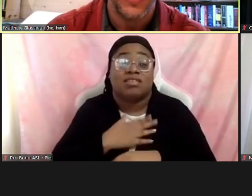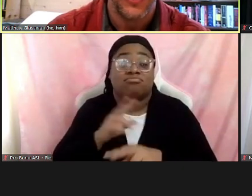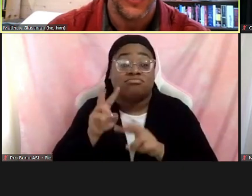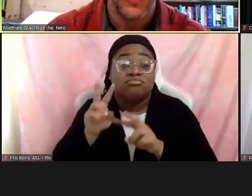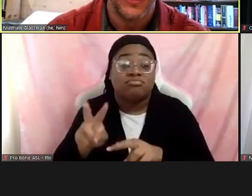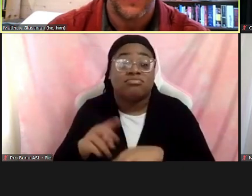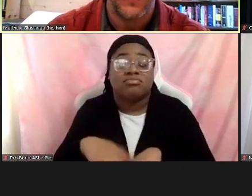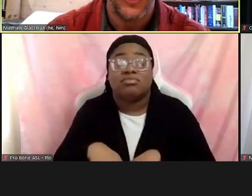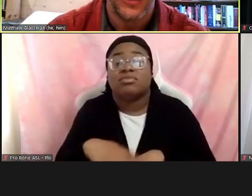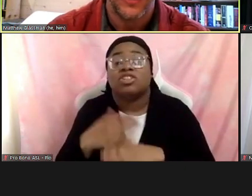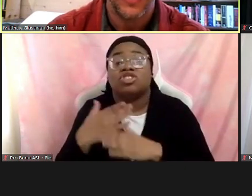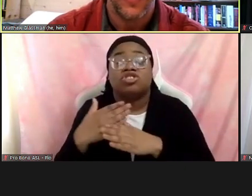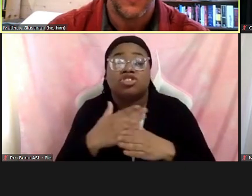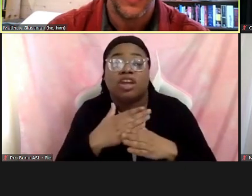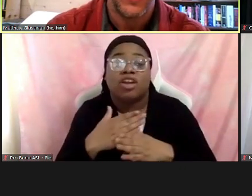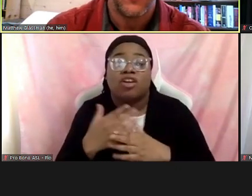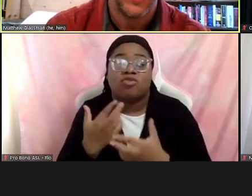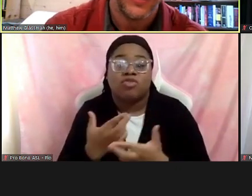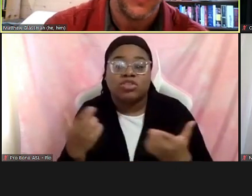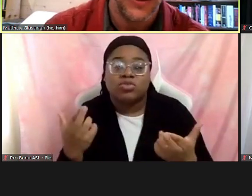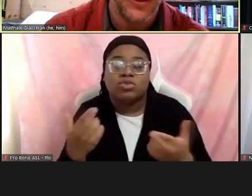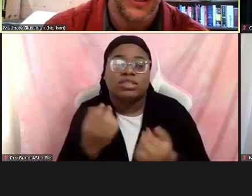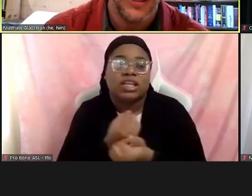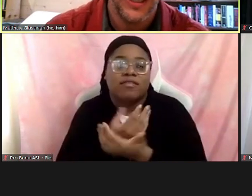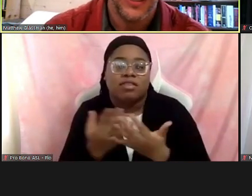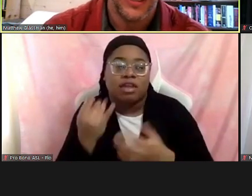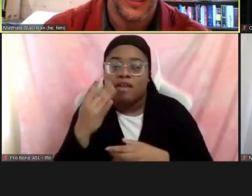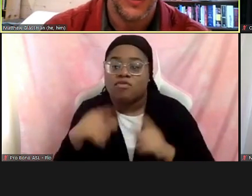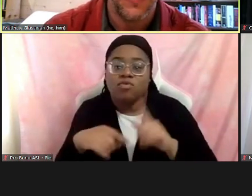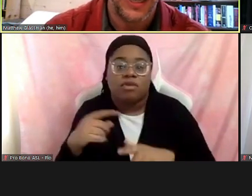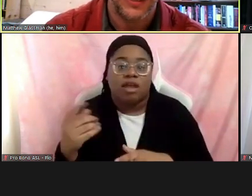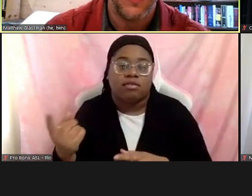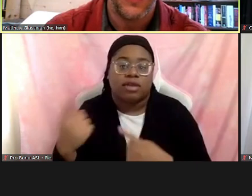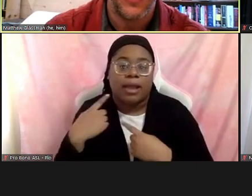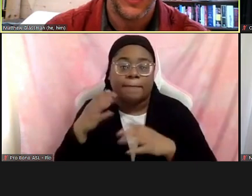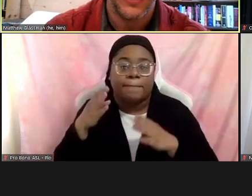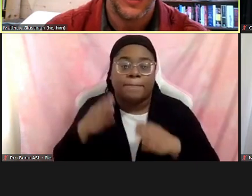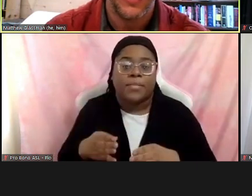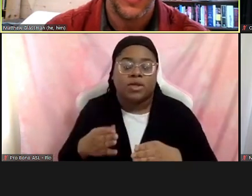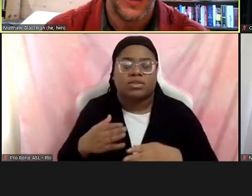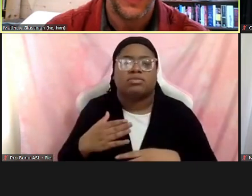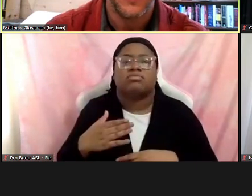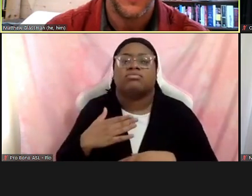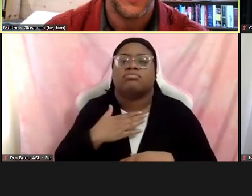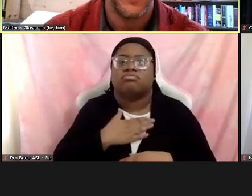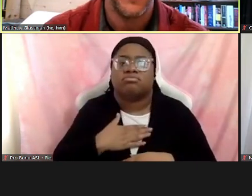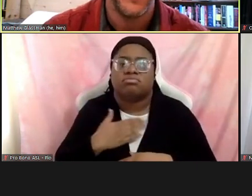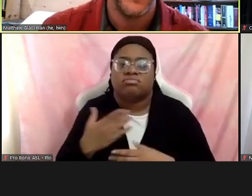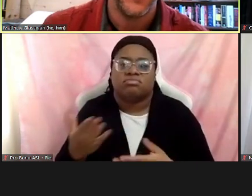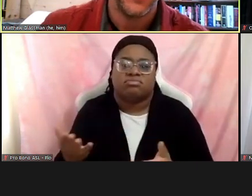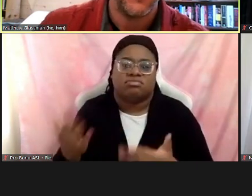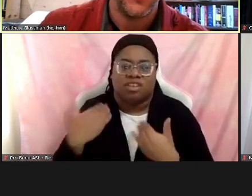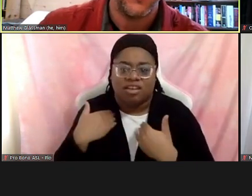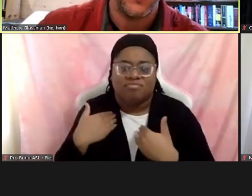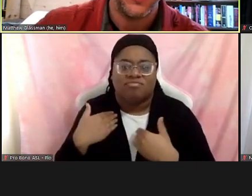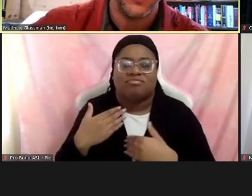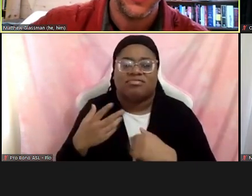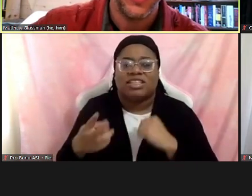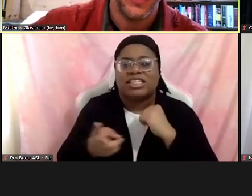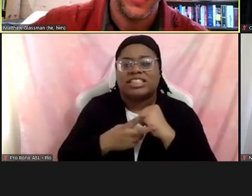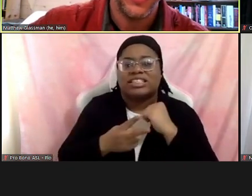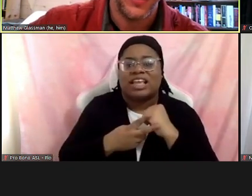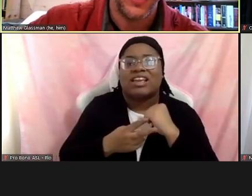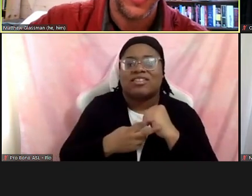these materials. And even if you can't come and be with us in person, come back and be with us in the past and in the archival